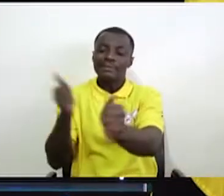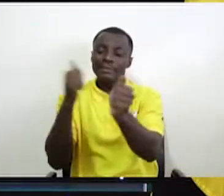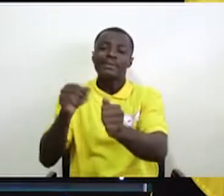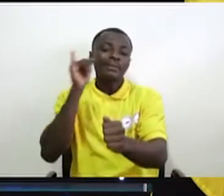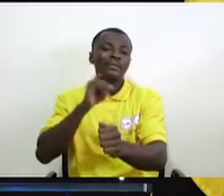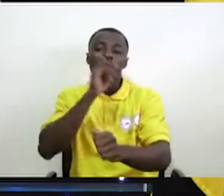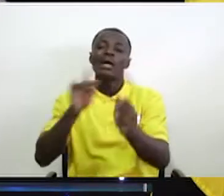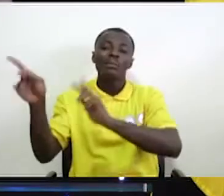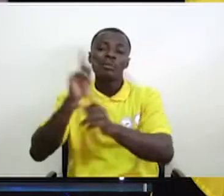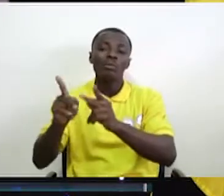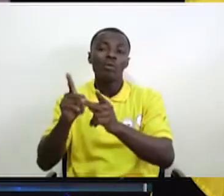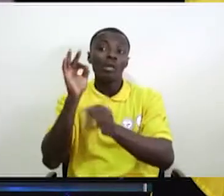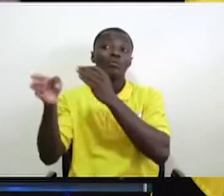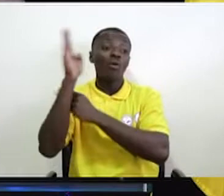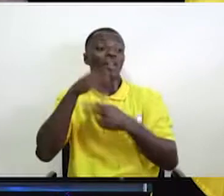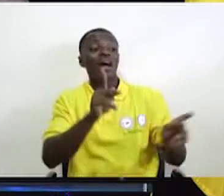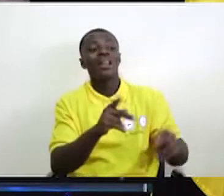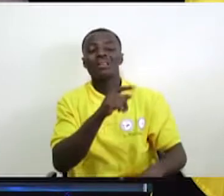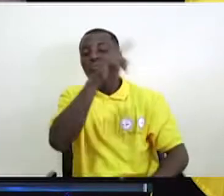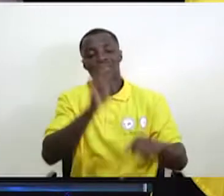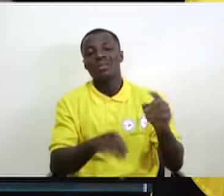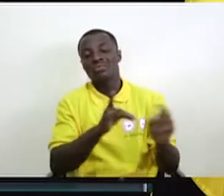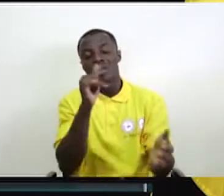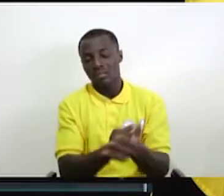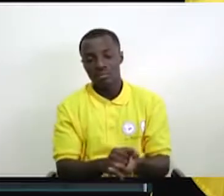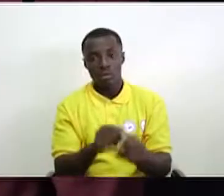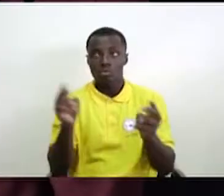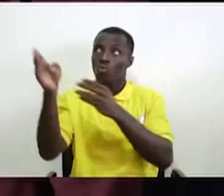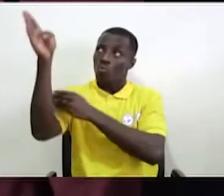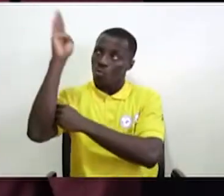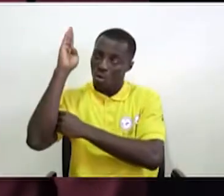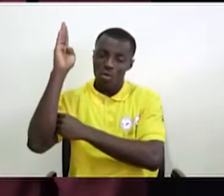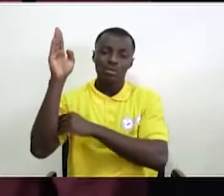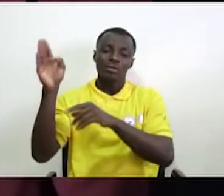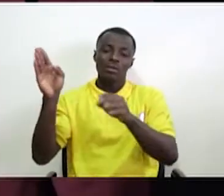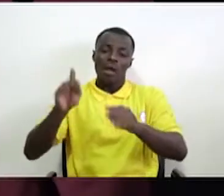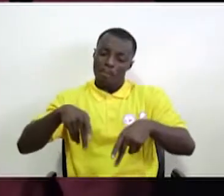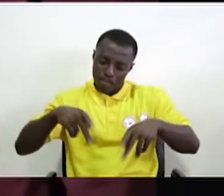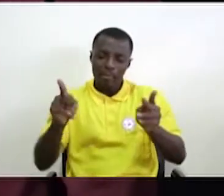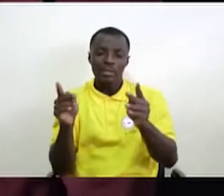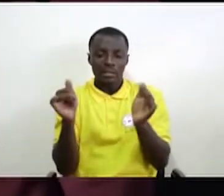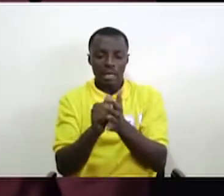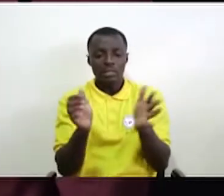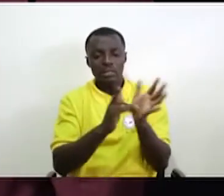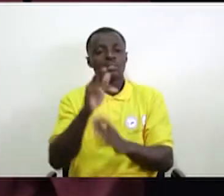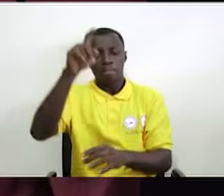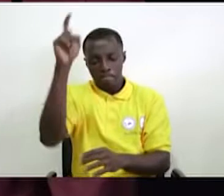Jesus could not have been killed unless the rock gave